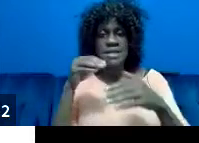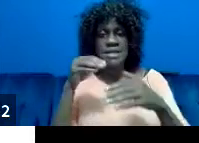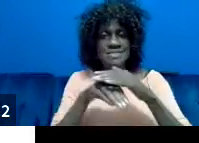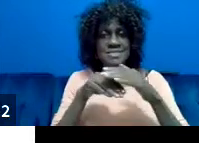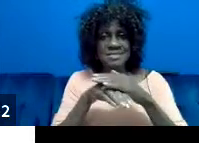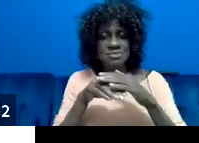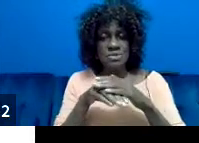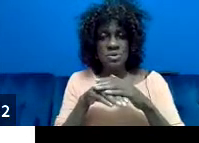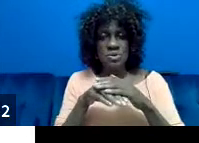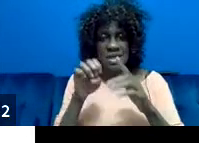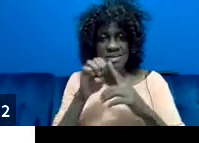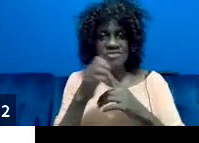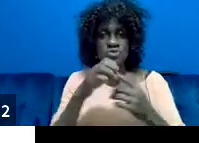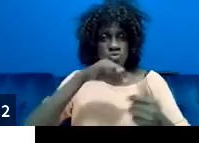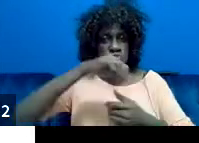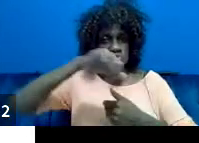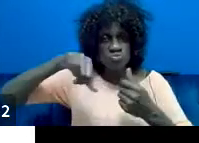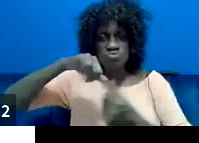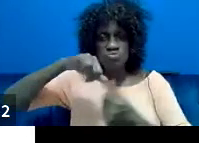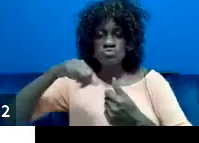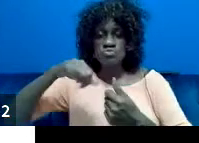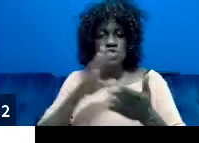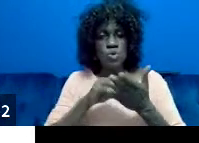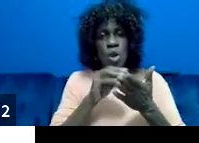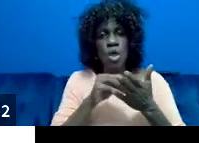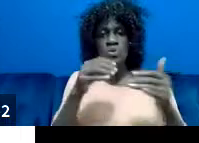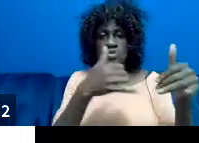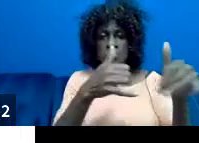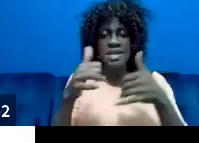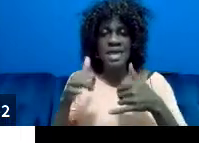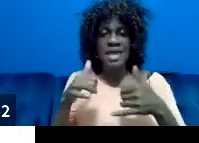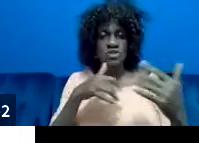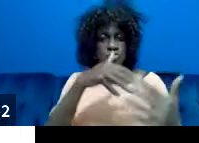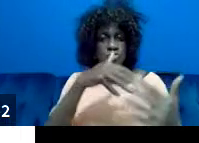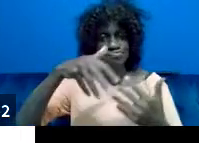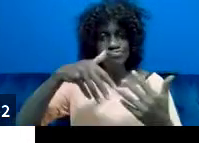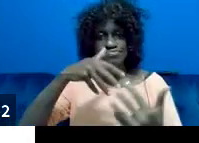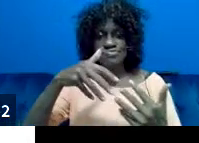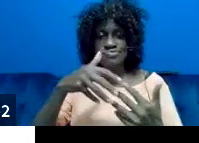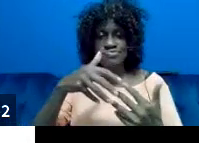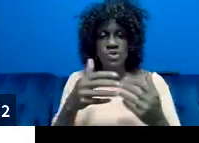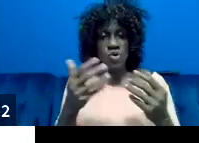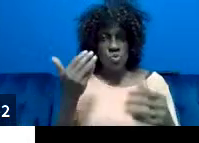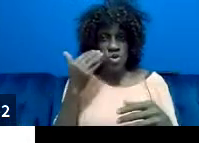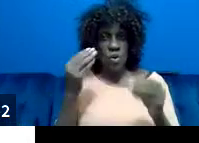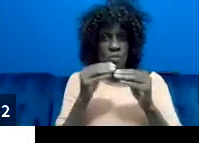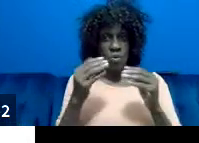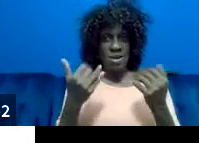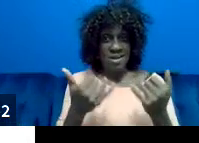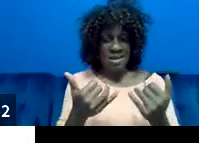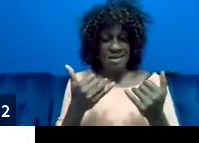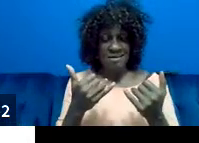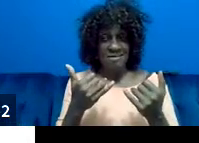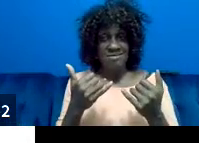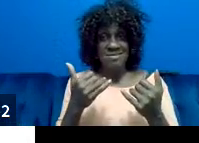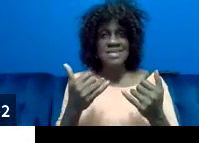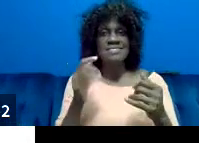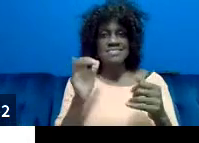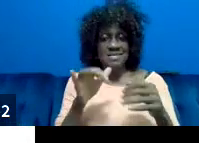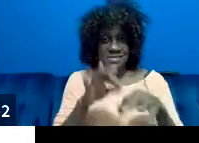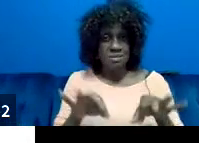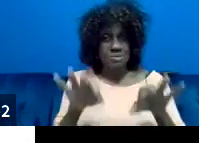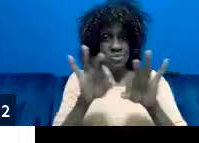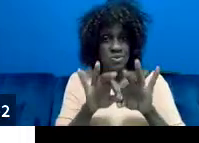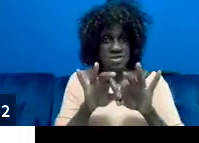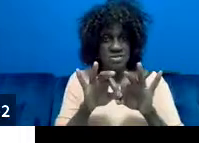environments to socialize, to learn, to play, to interact. We know more now that more than ever how important it is,